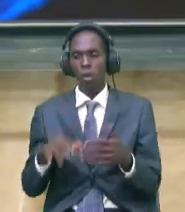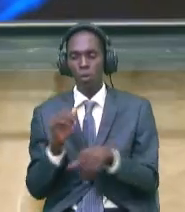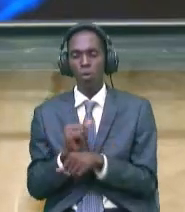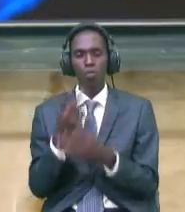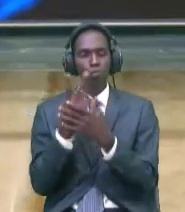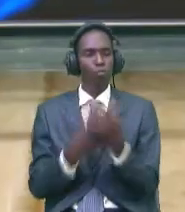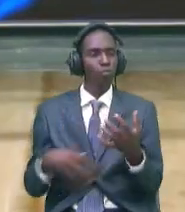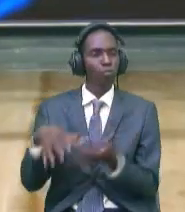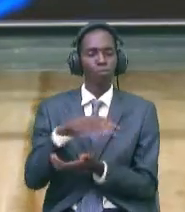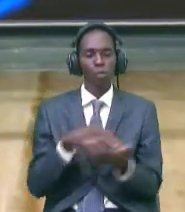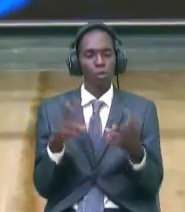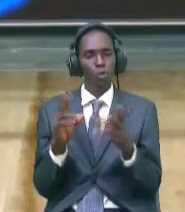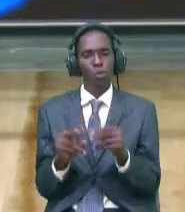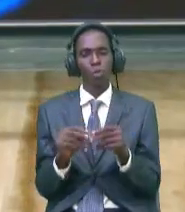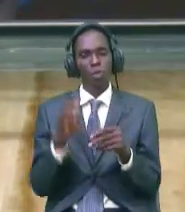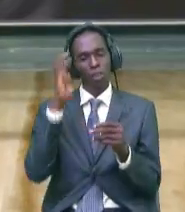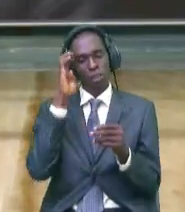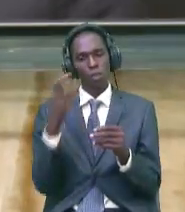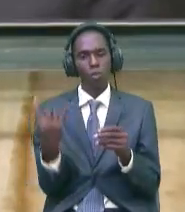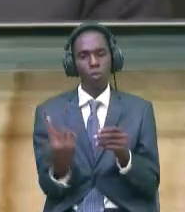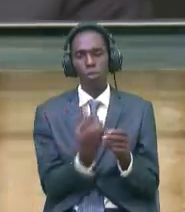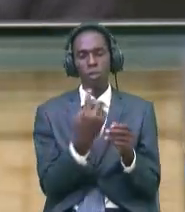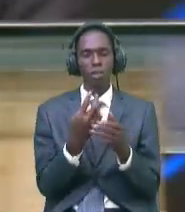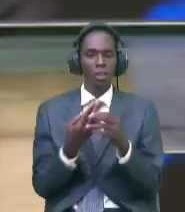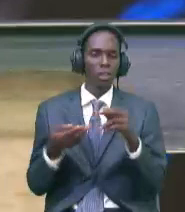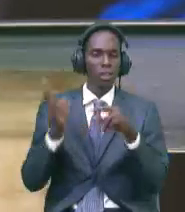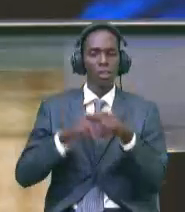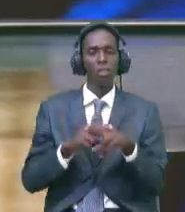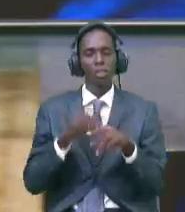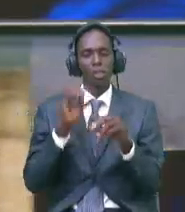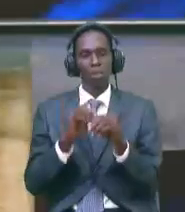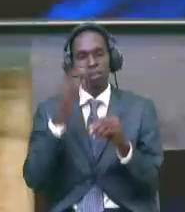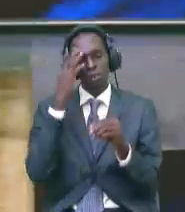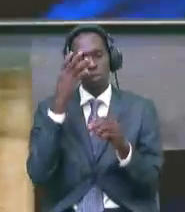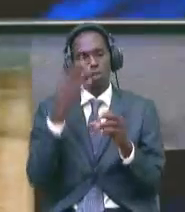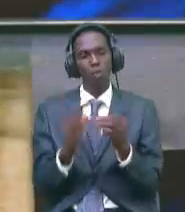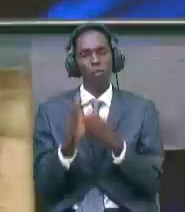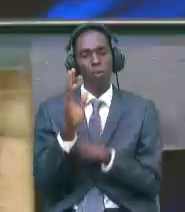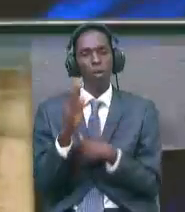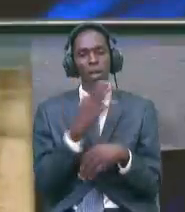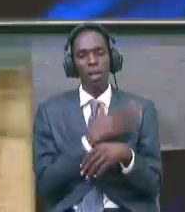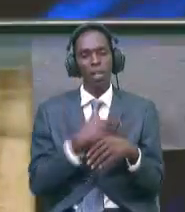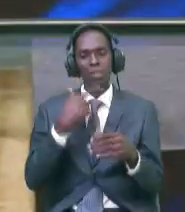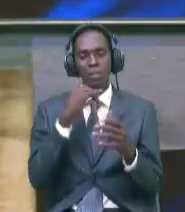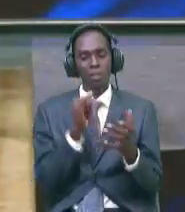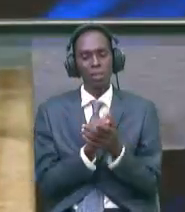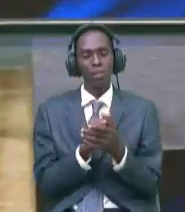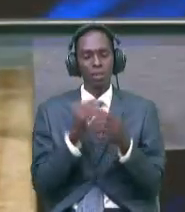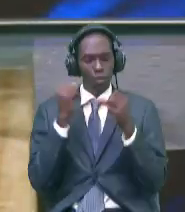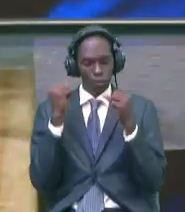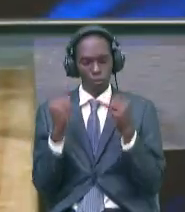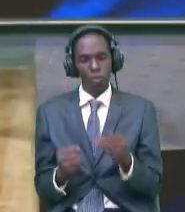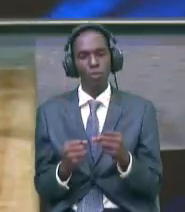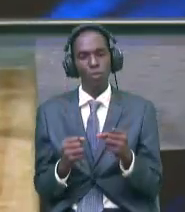and increasing in the knowledge of God. And then in verse 11, it says, strengthened with all